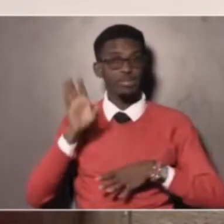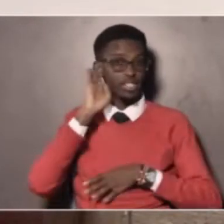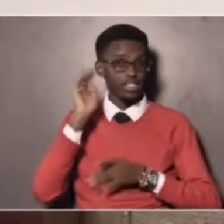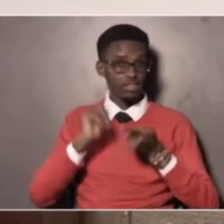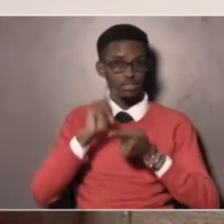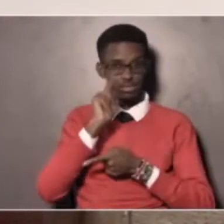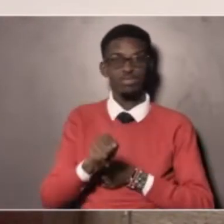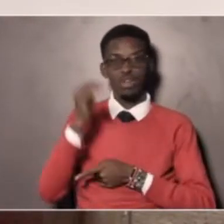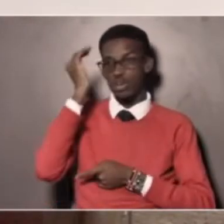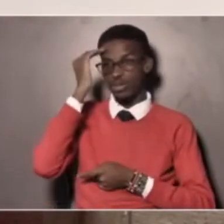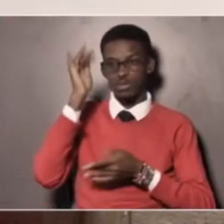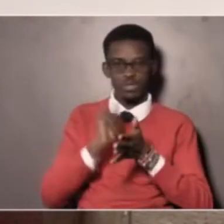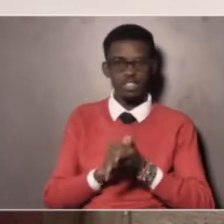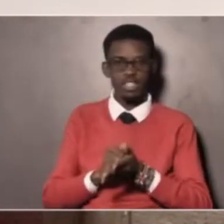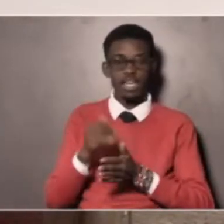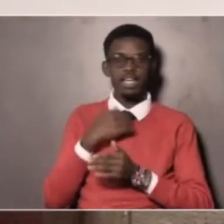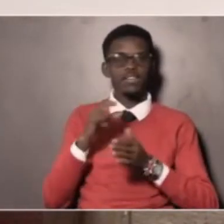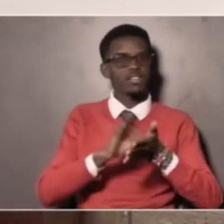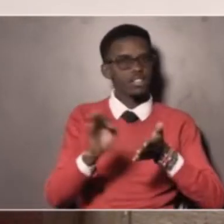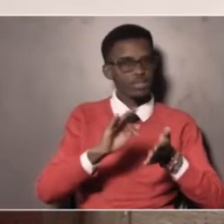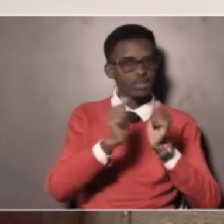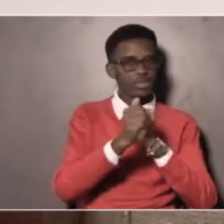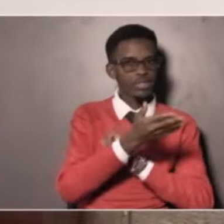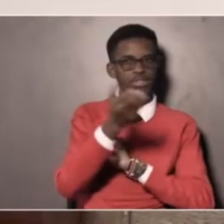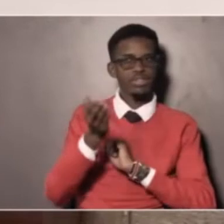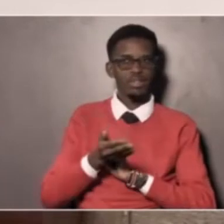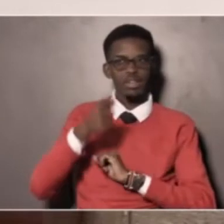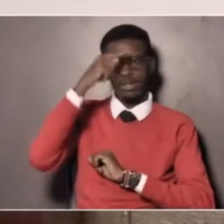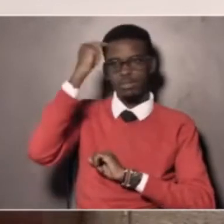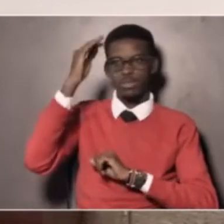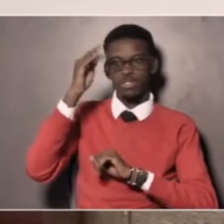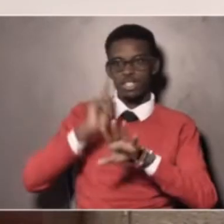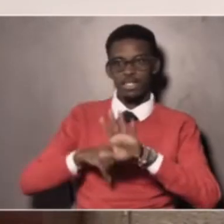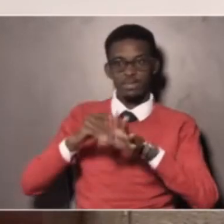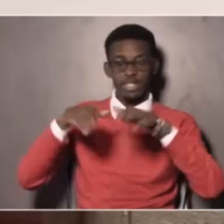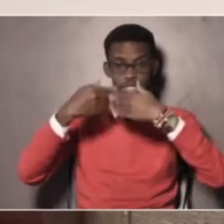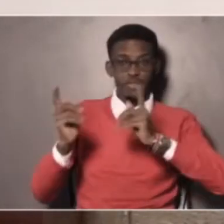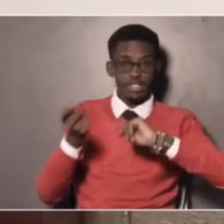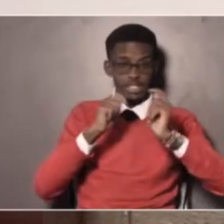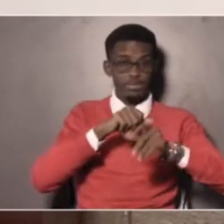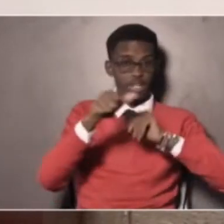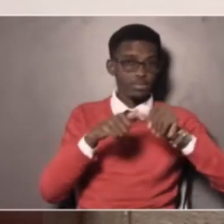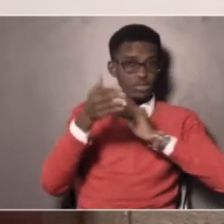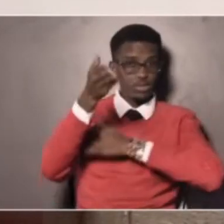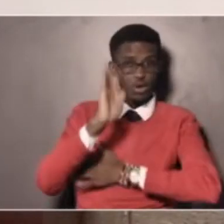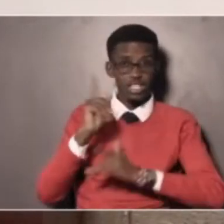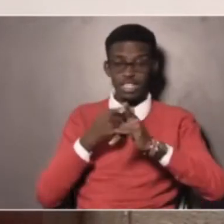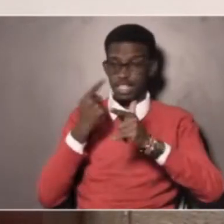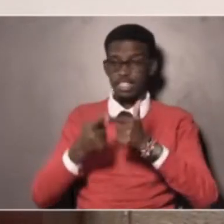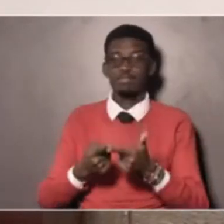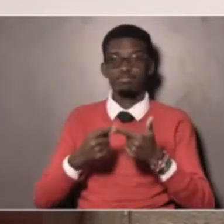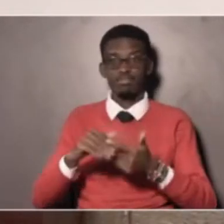going to know that you have the spirit with you. Because when you are giving testimonies about God